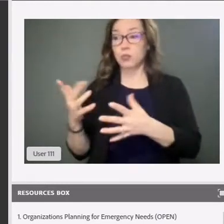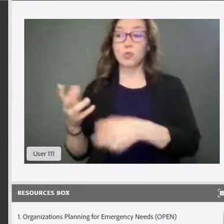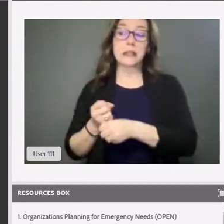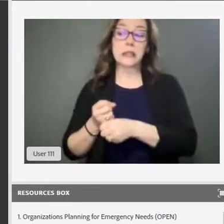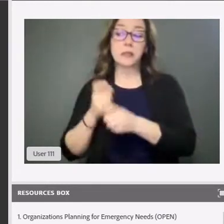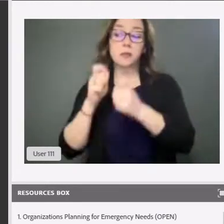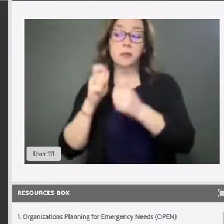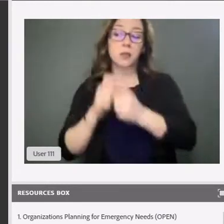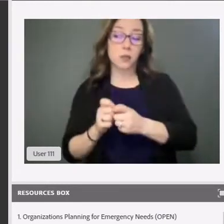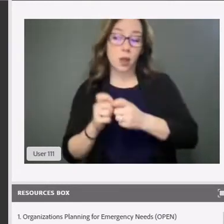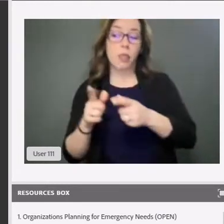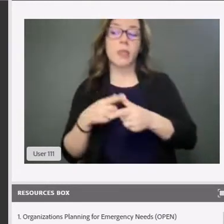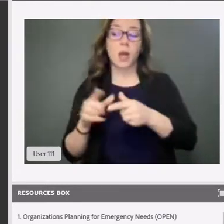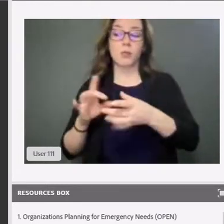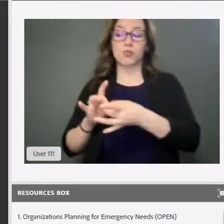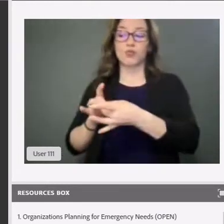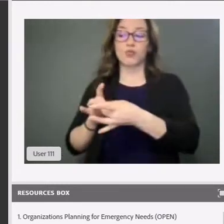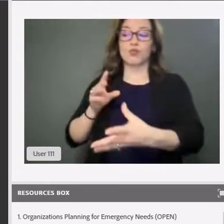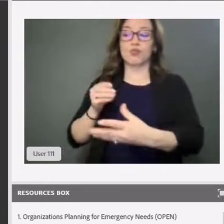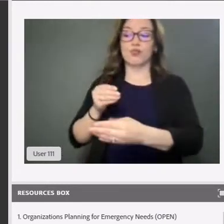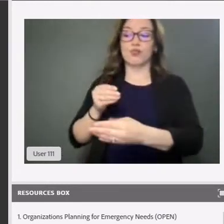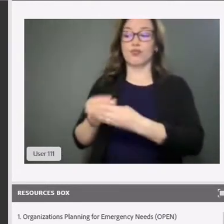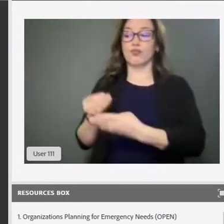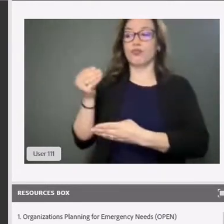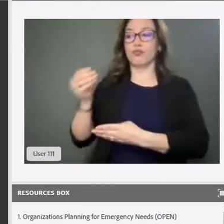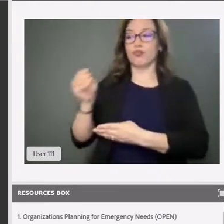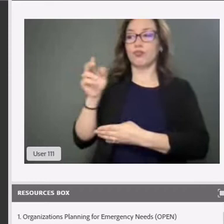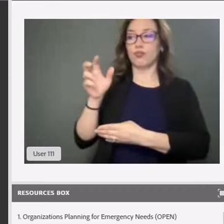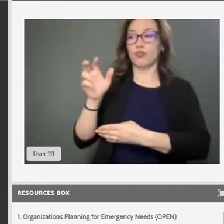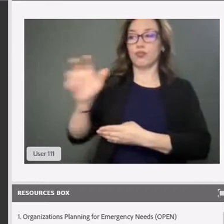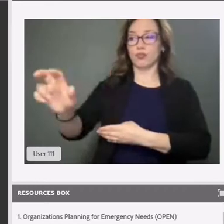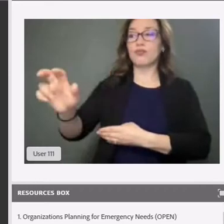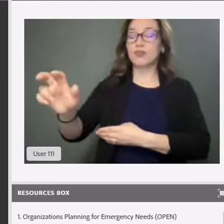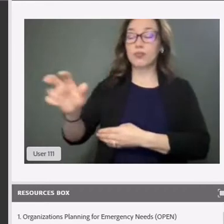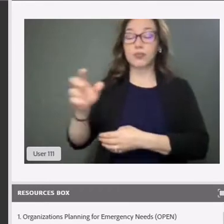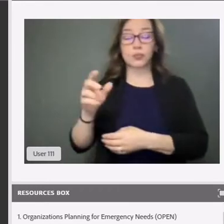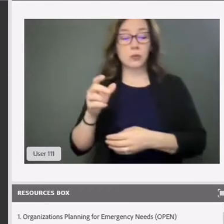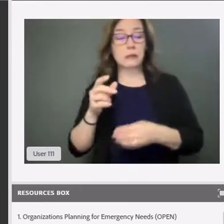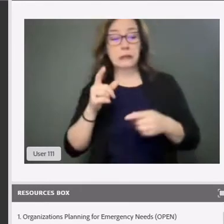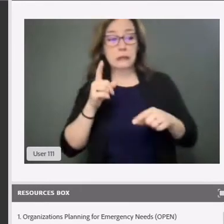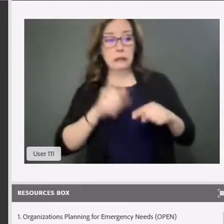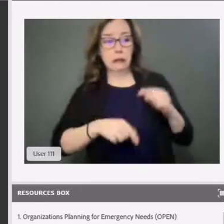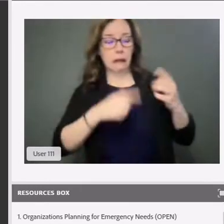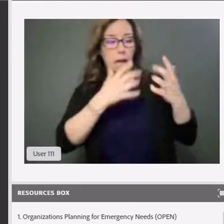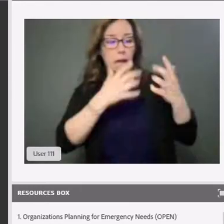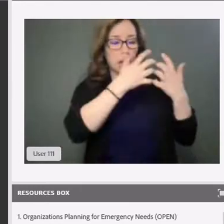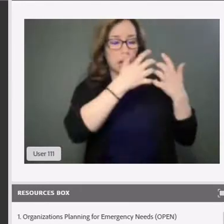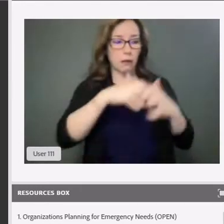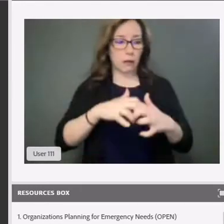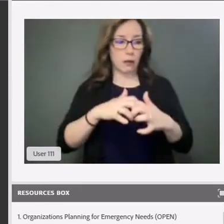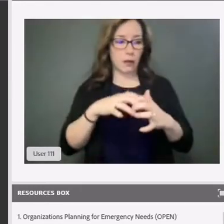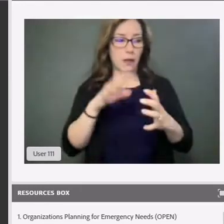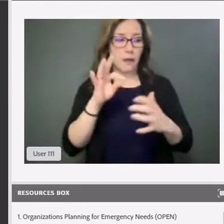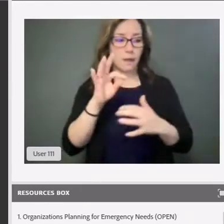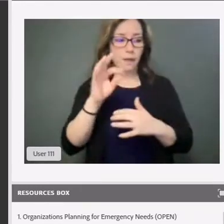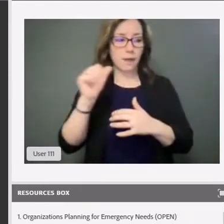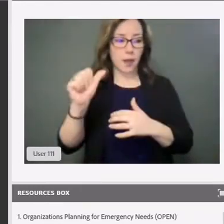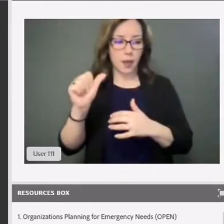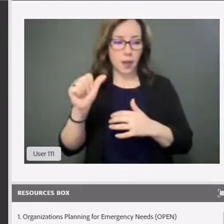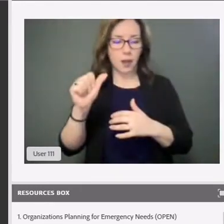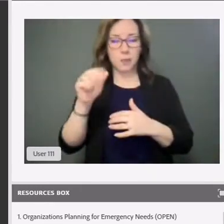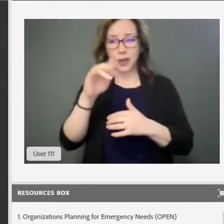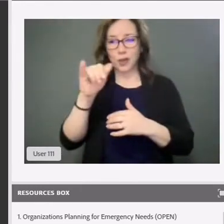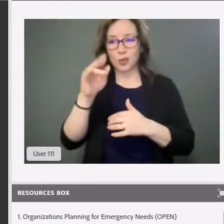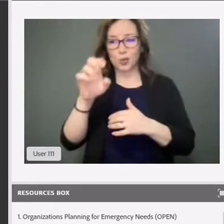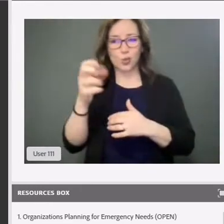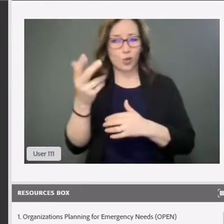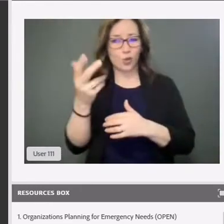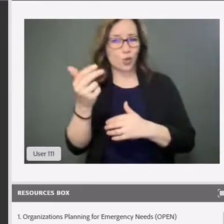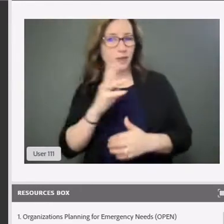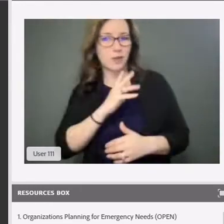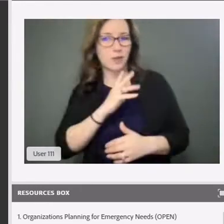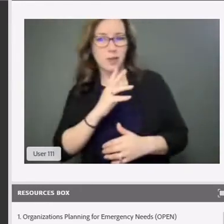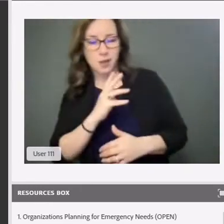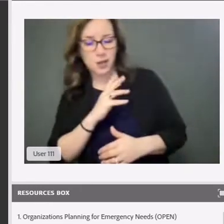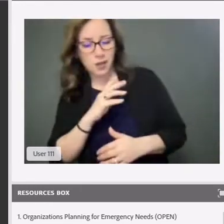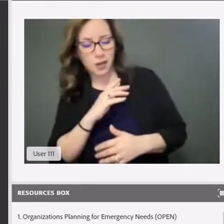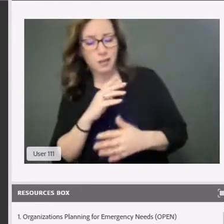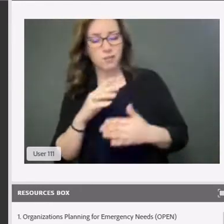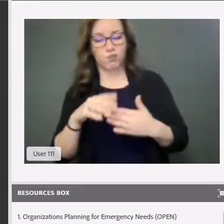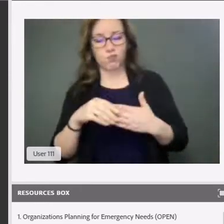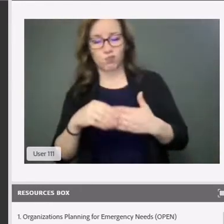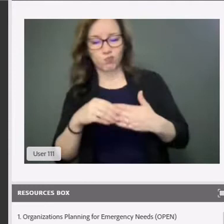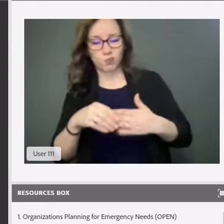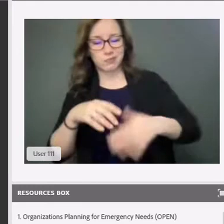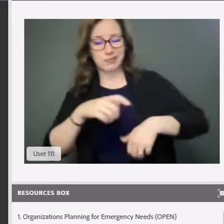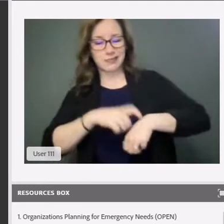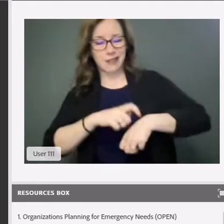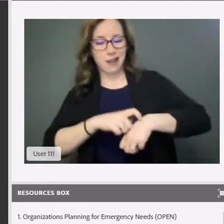So if you're not able to have everything, or you're not able to work out everything with the FAA by June 13th, that's okay. There's still some wiggle room and some